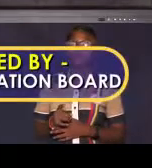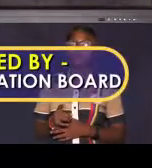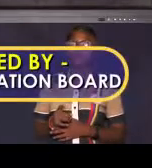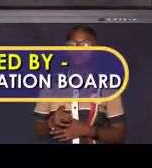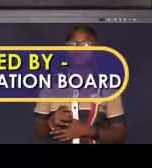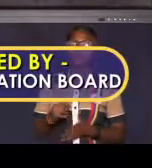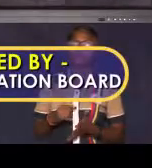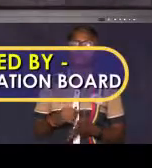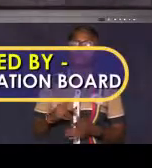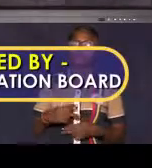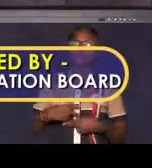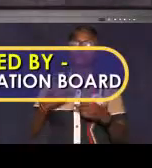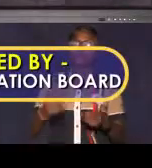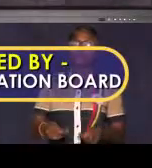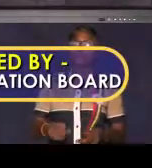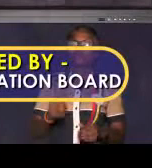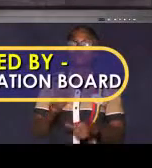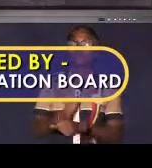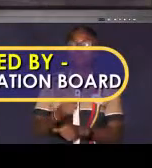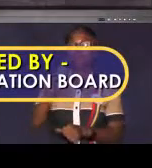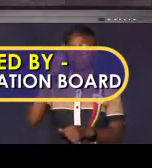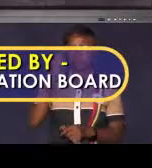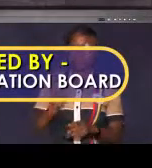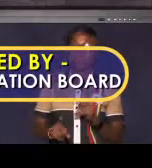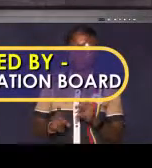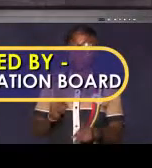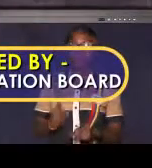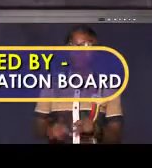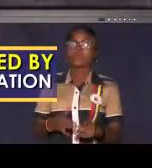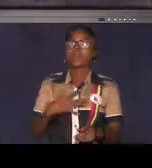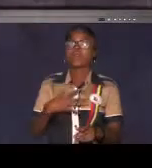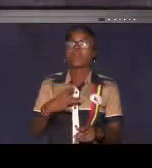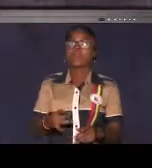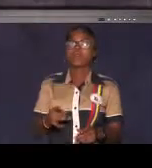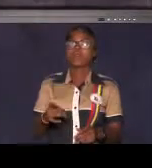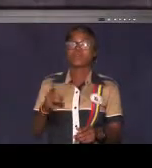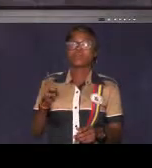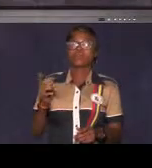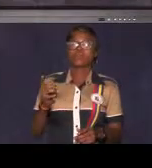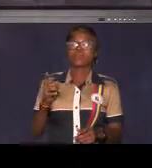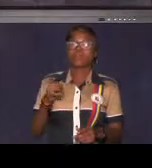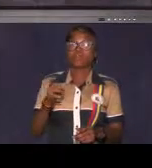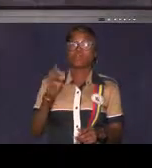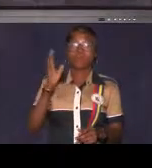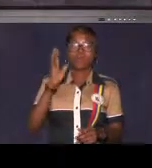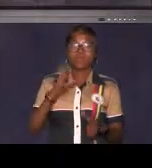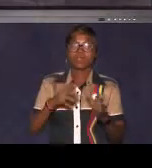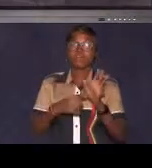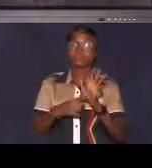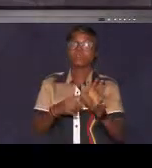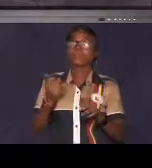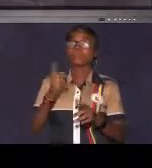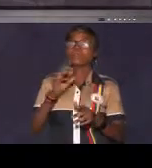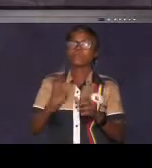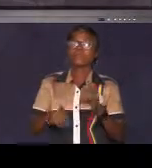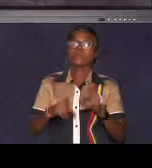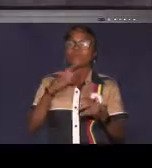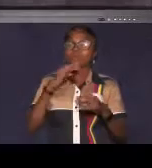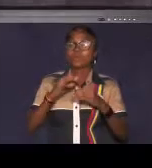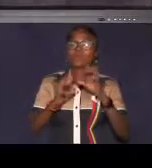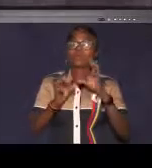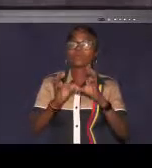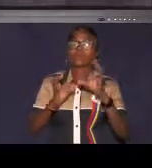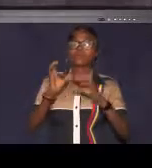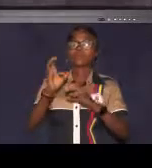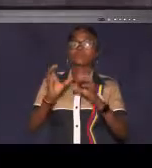of mineral resources. It provides job for people. Like you were shown where people were constructing